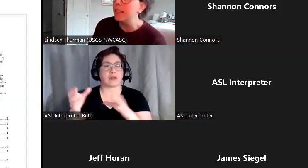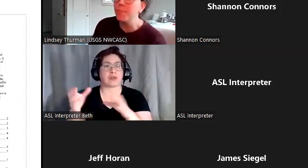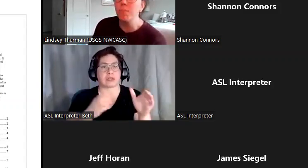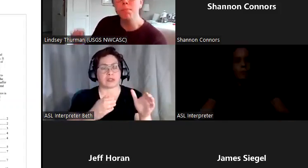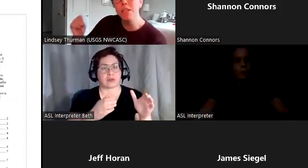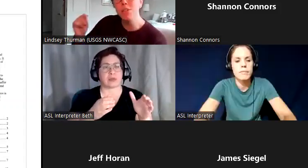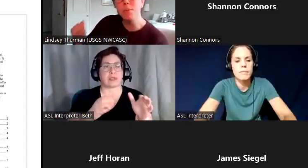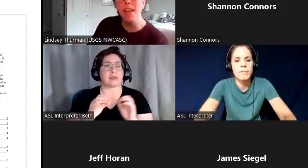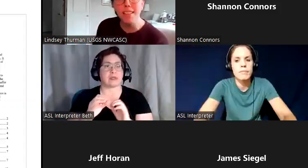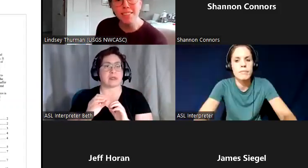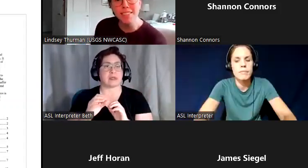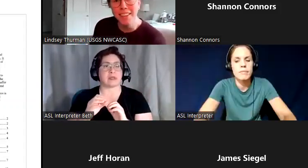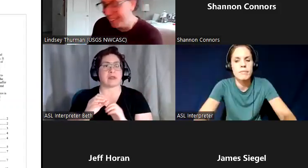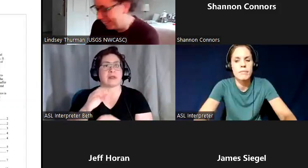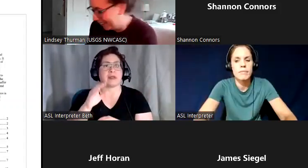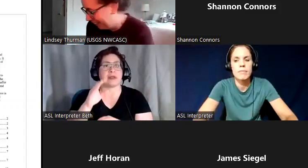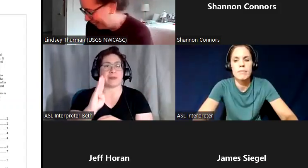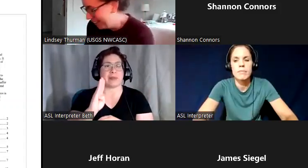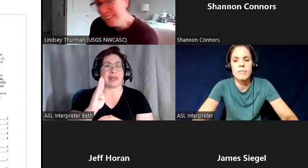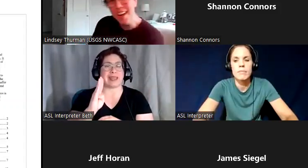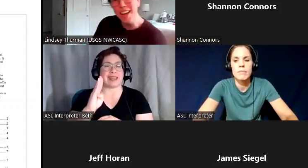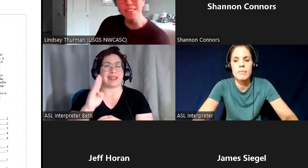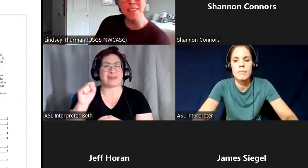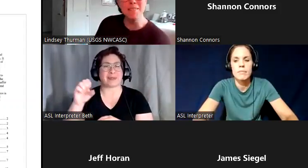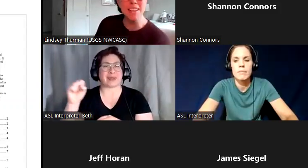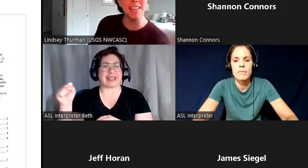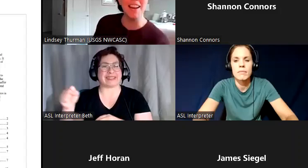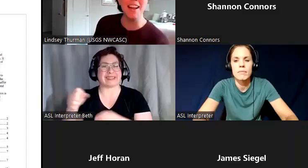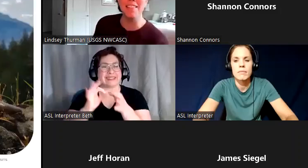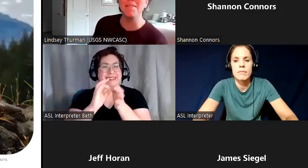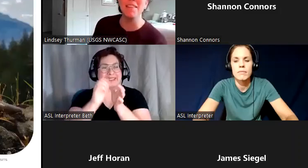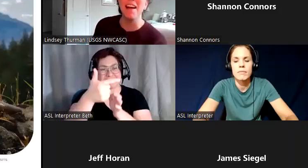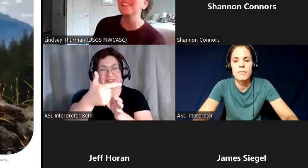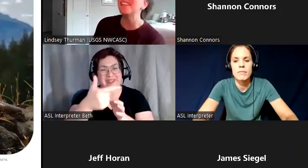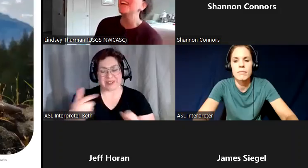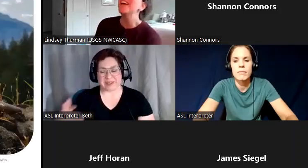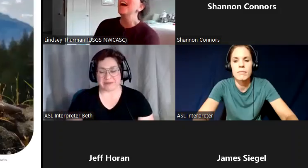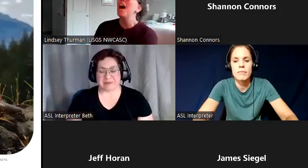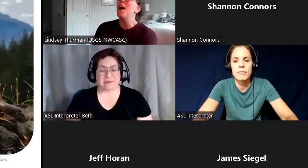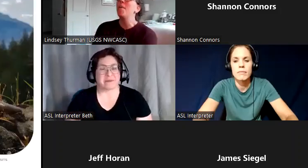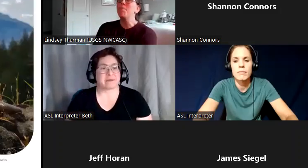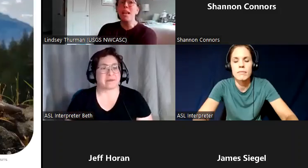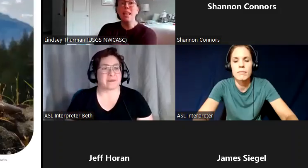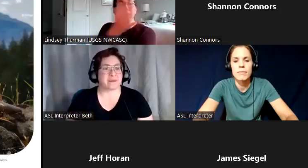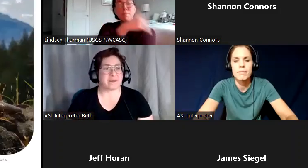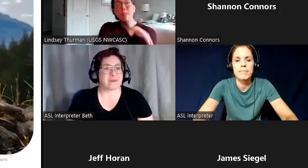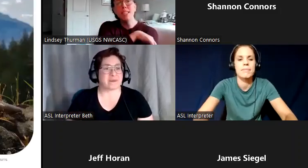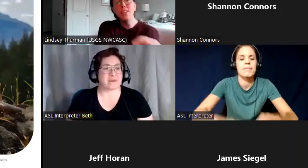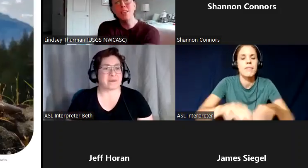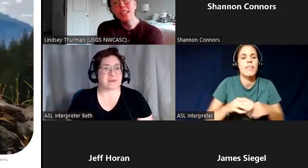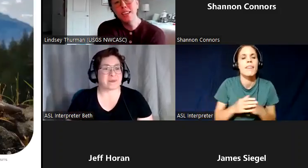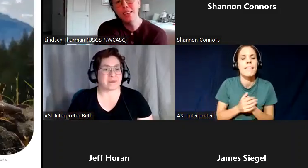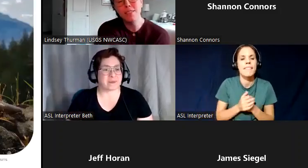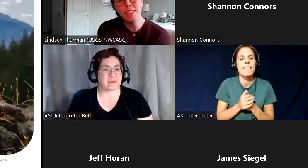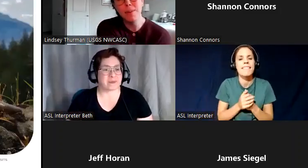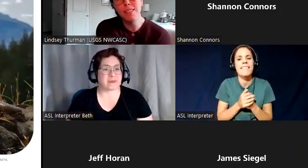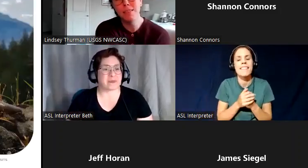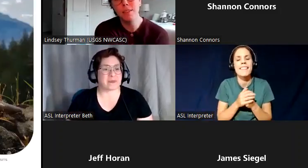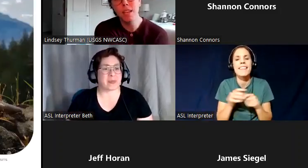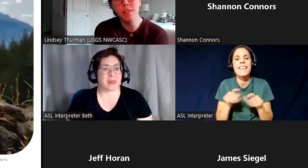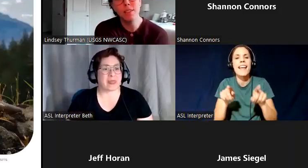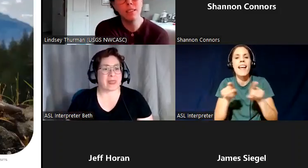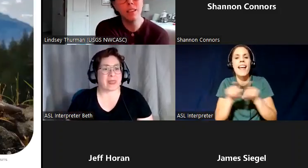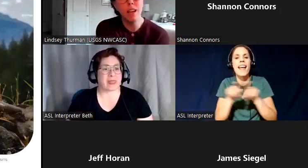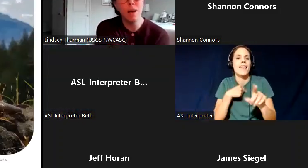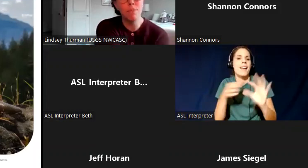species BSSS. I will someday get that acronym correct. But as I mentioned earlier in response to